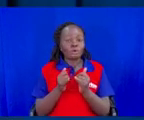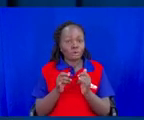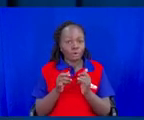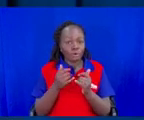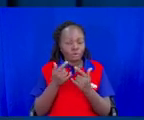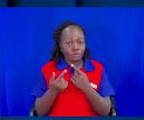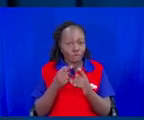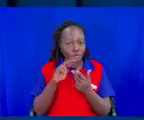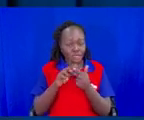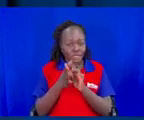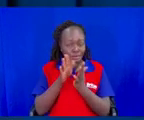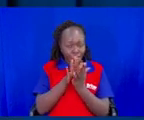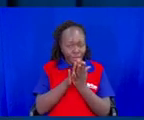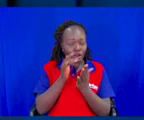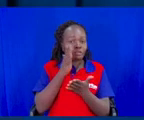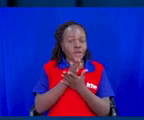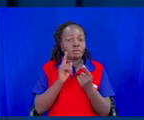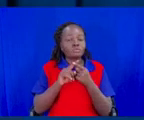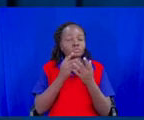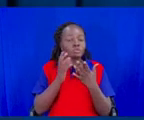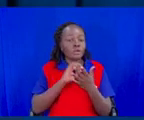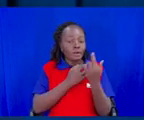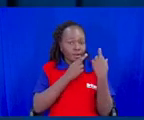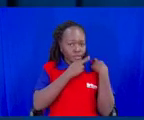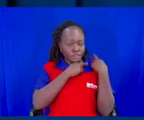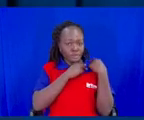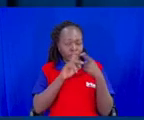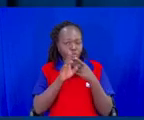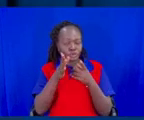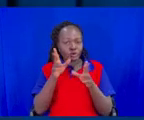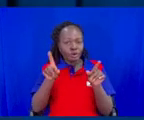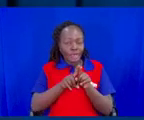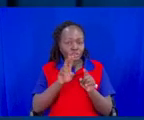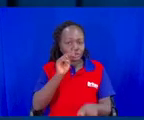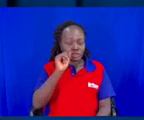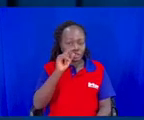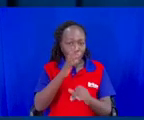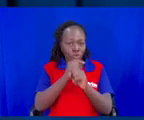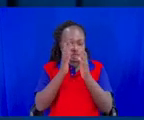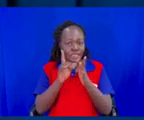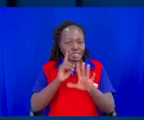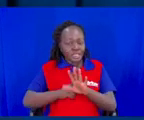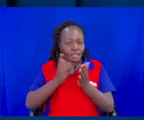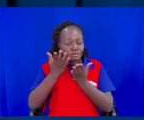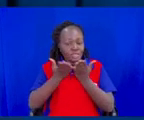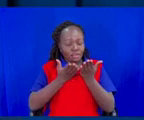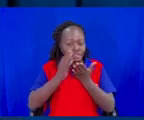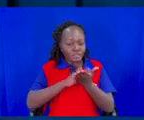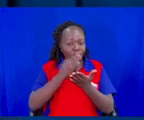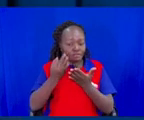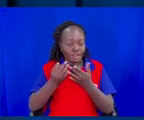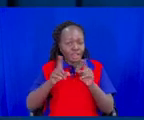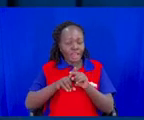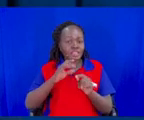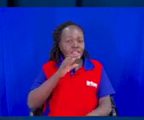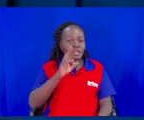Chartered Bank to confirm to you our responsibility to you as unit holders as we service the fund as the